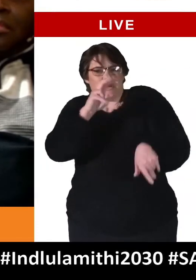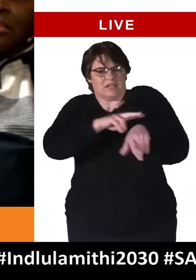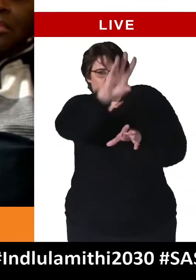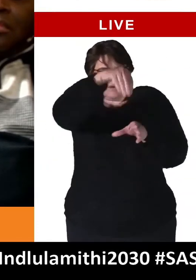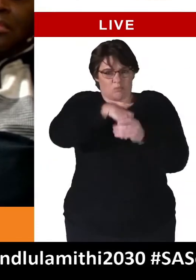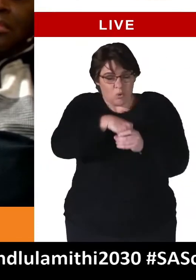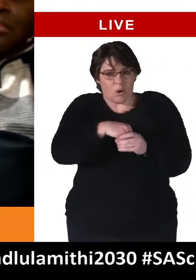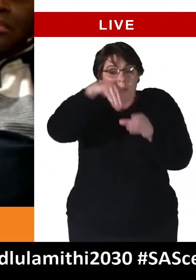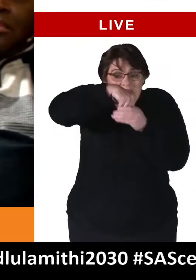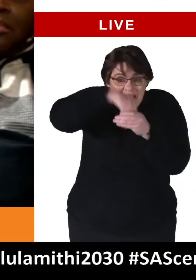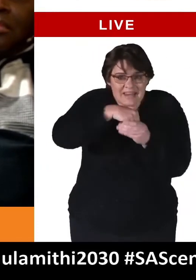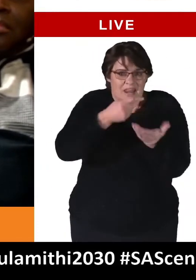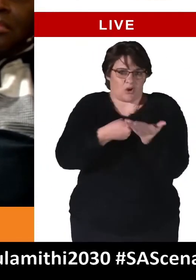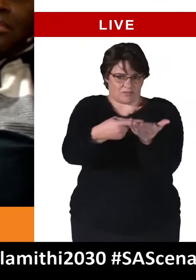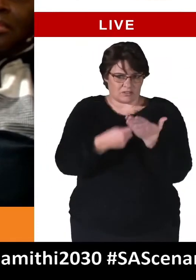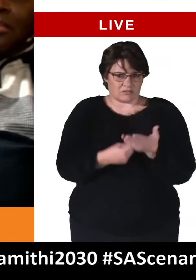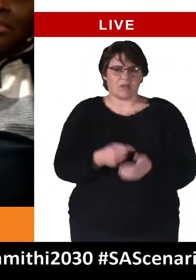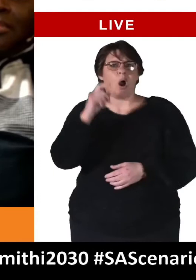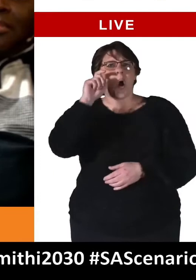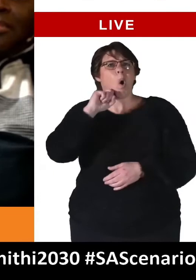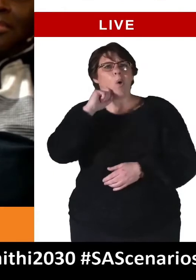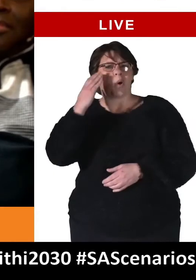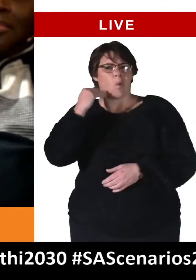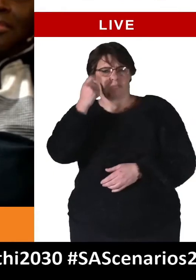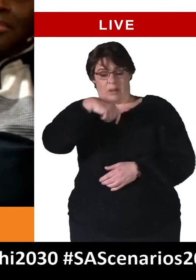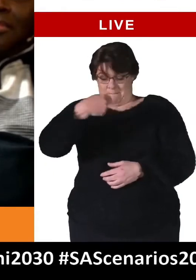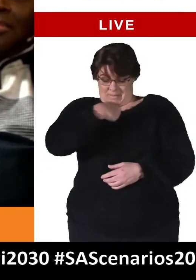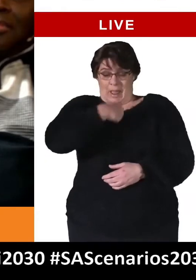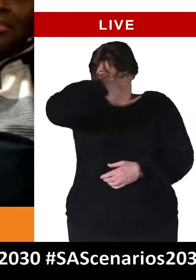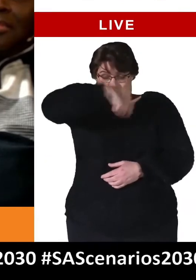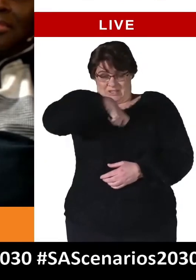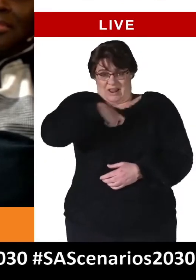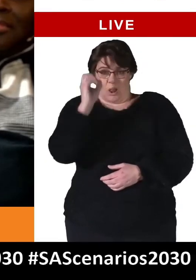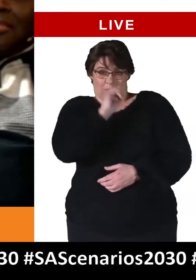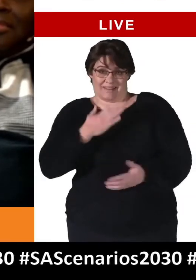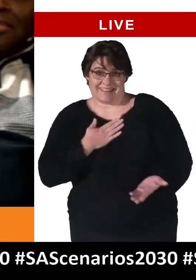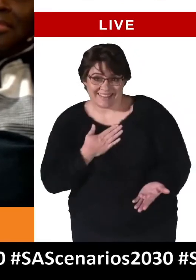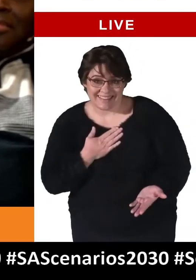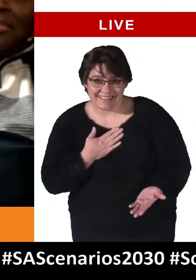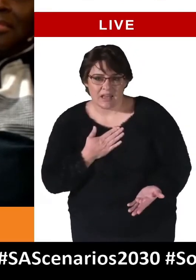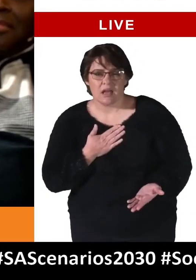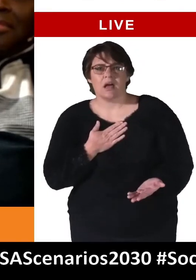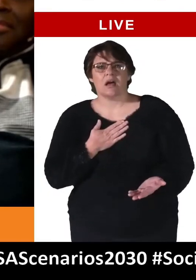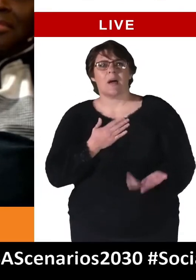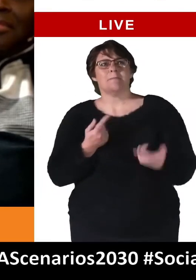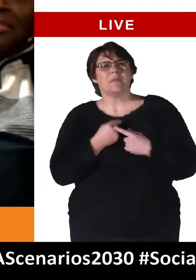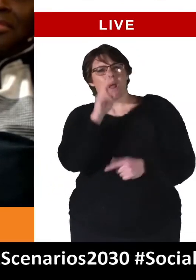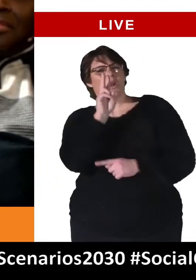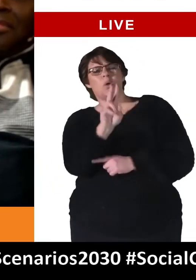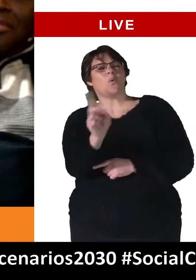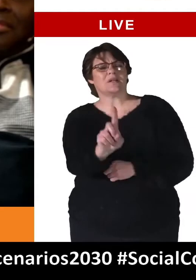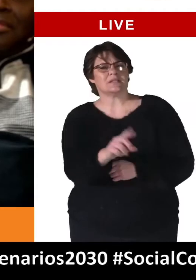to the conversation. Older white people, so that's my personal opinion, but it comes out of looking